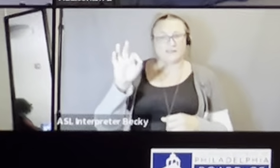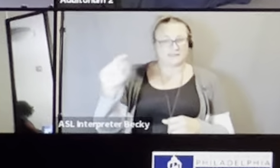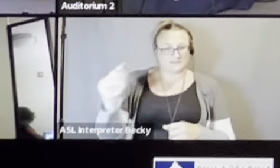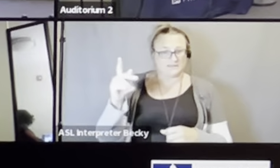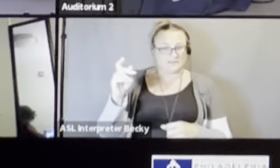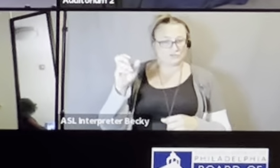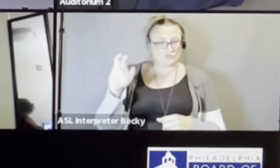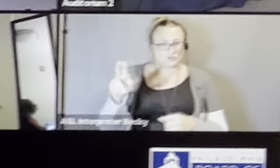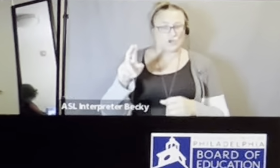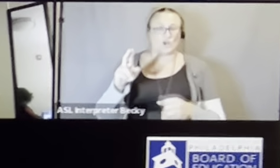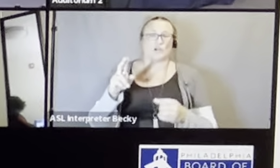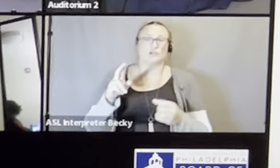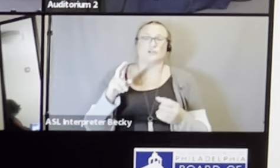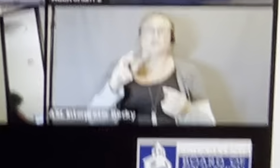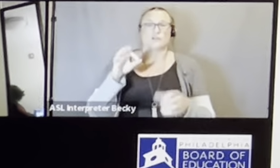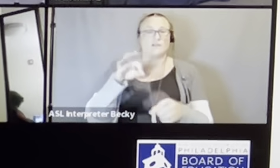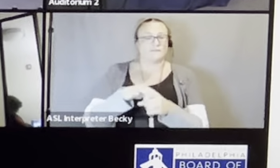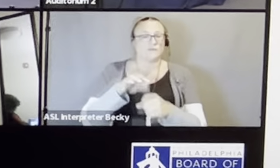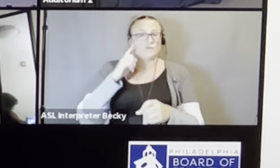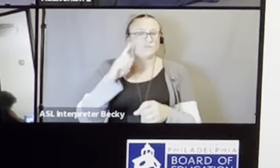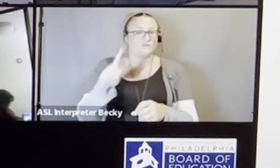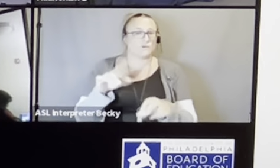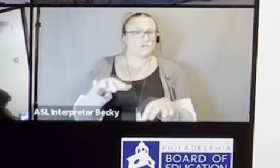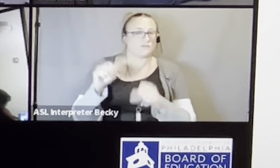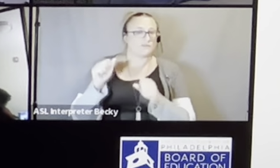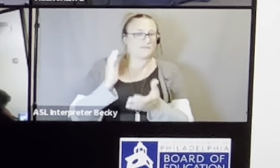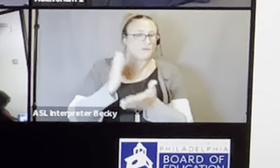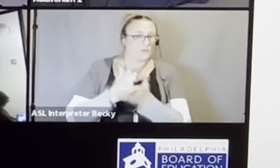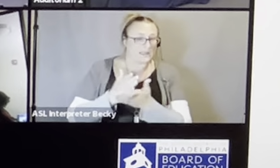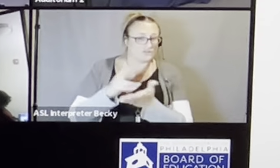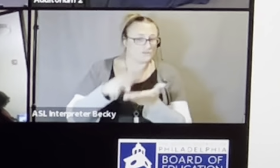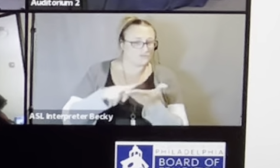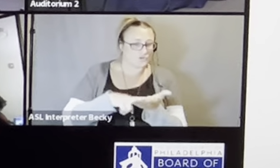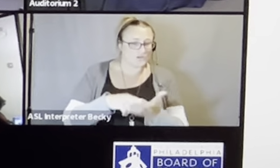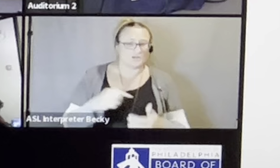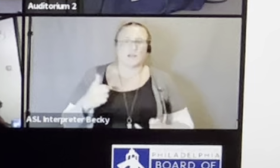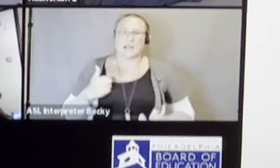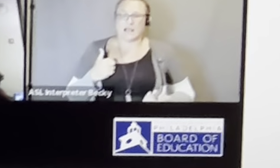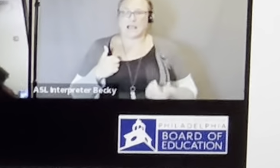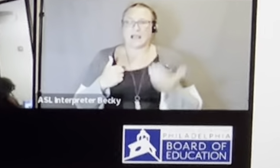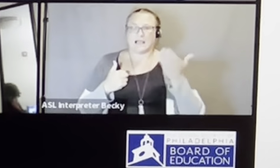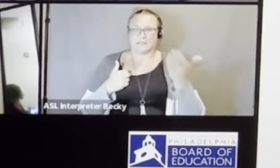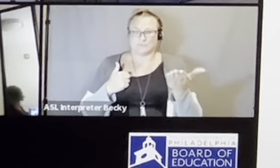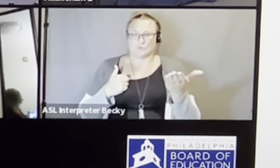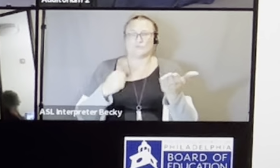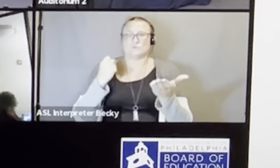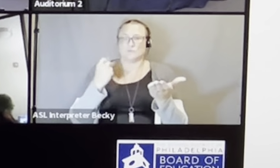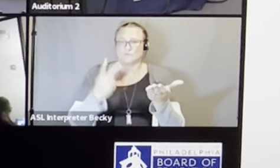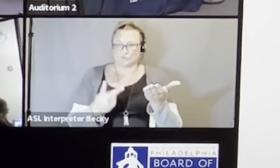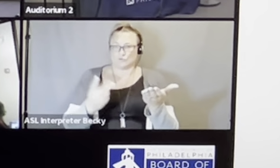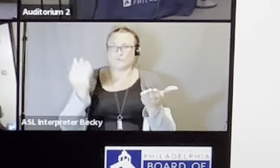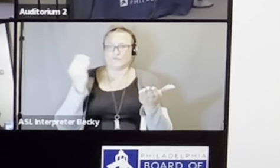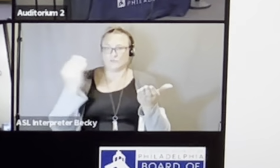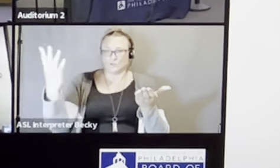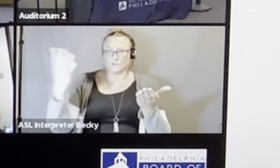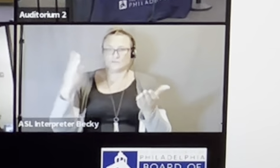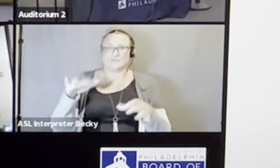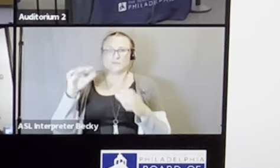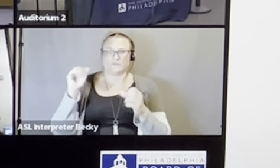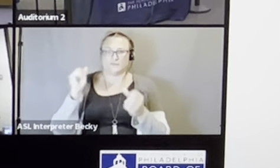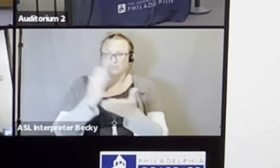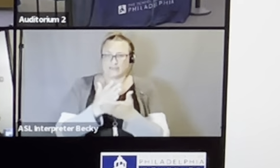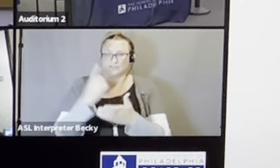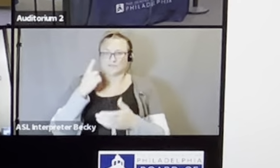Can I have a motion and a second to consider action item 52? I move to approve the notice of revocation for Franklintowne Charter High School.